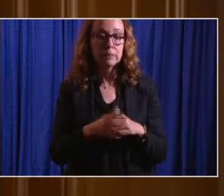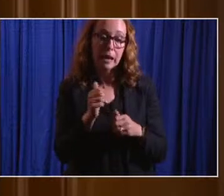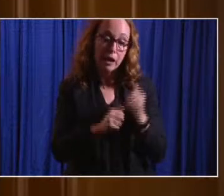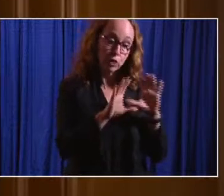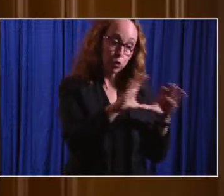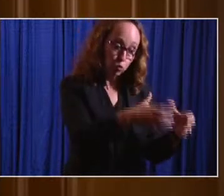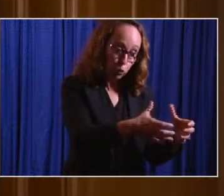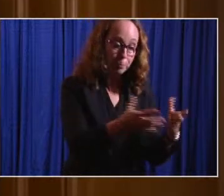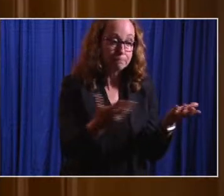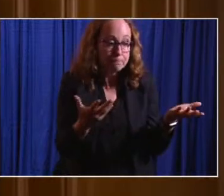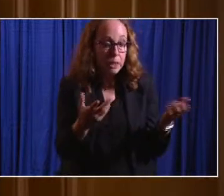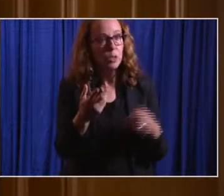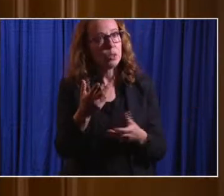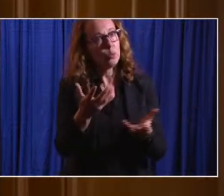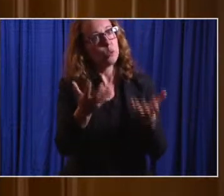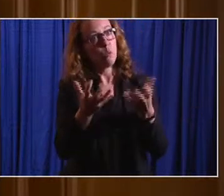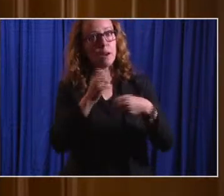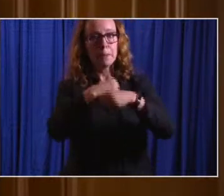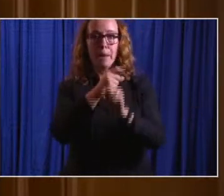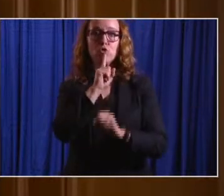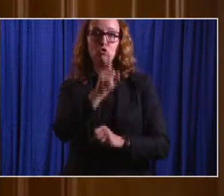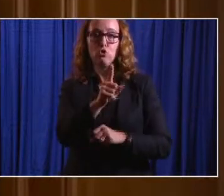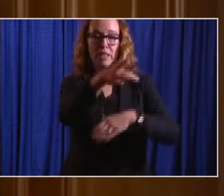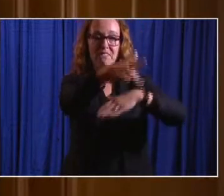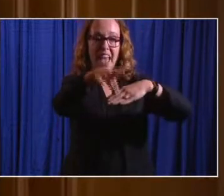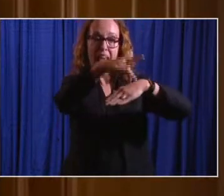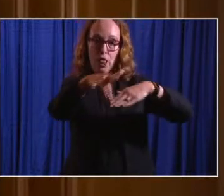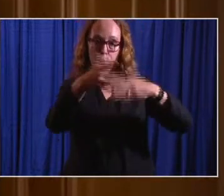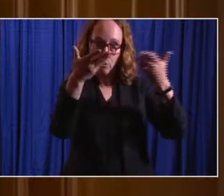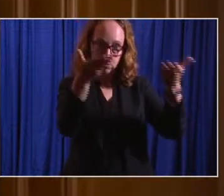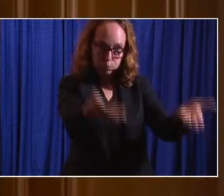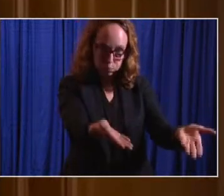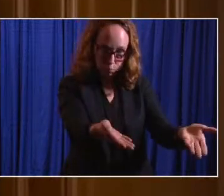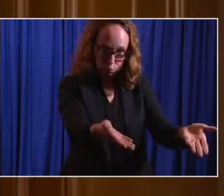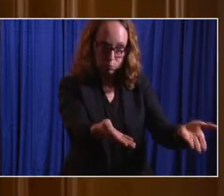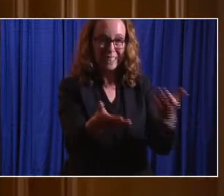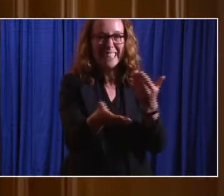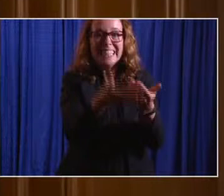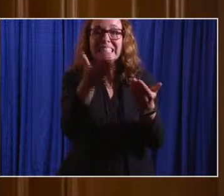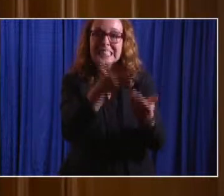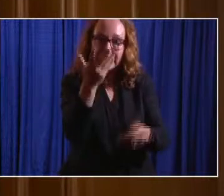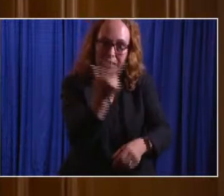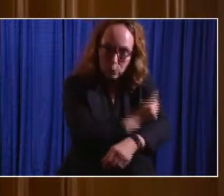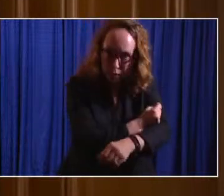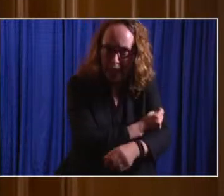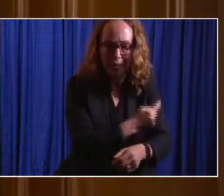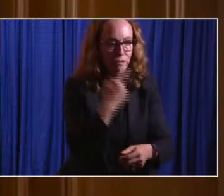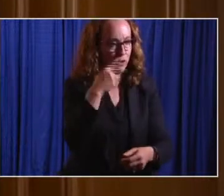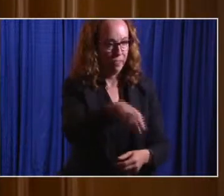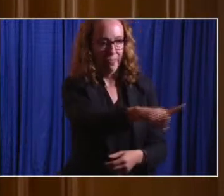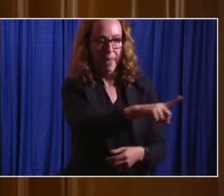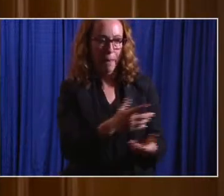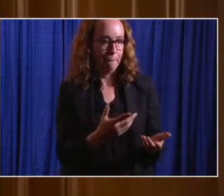every group, make sure that it is available to them in a convenient place, continue to talk about